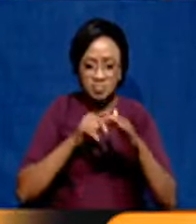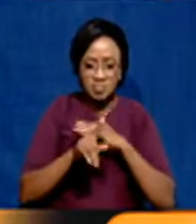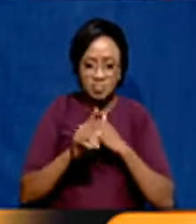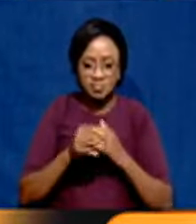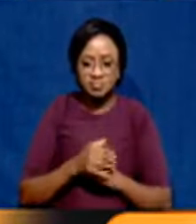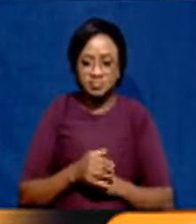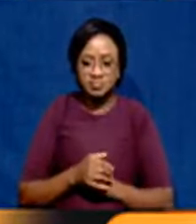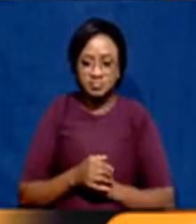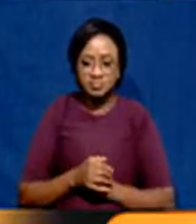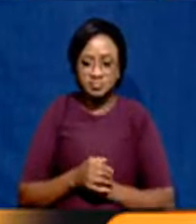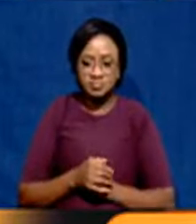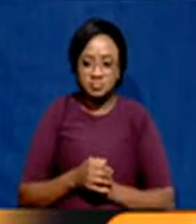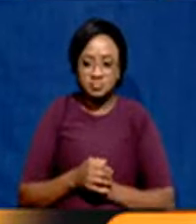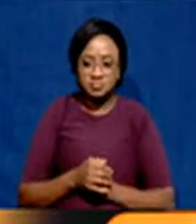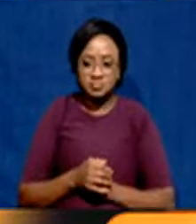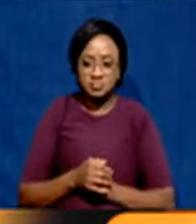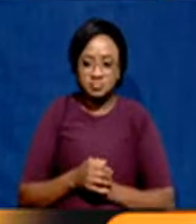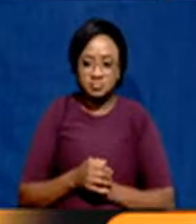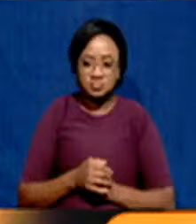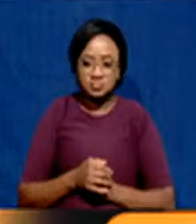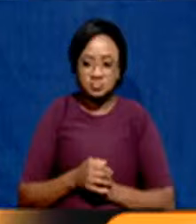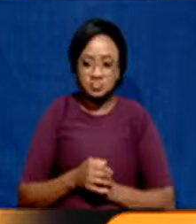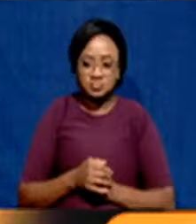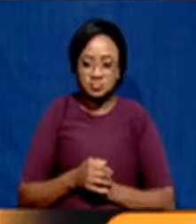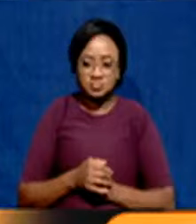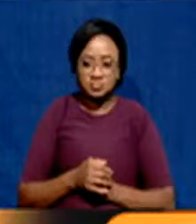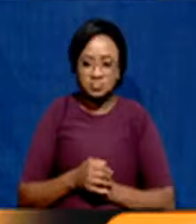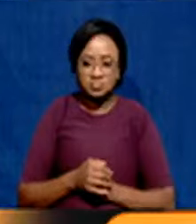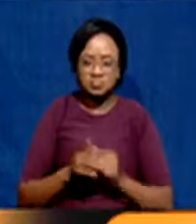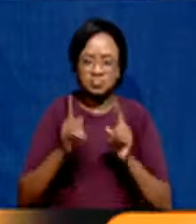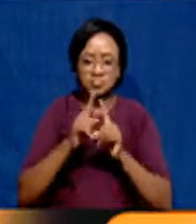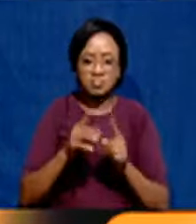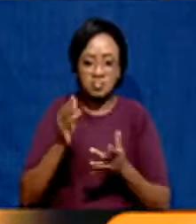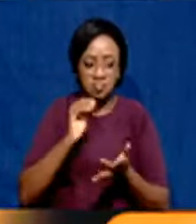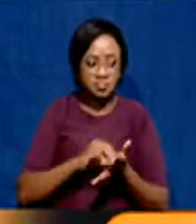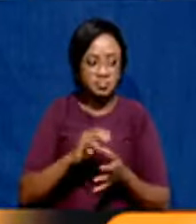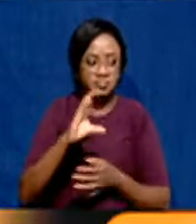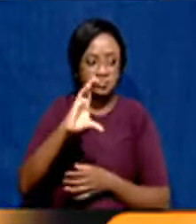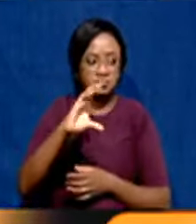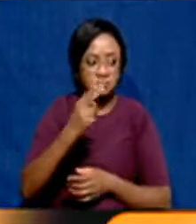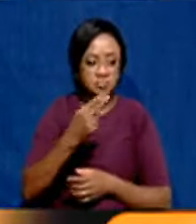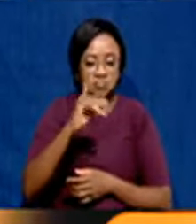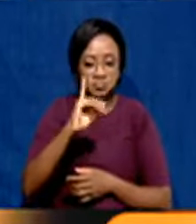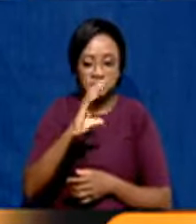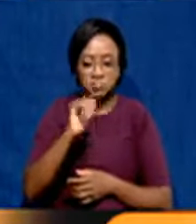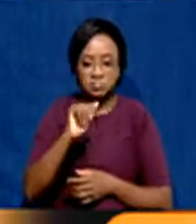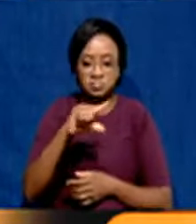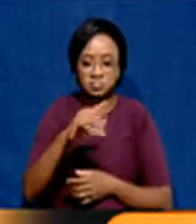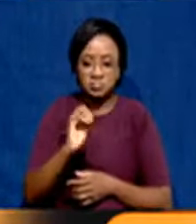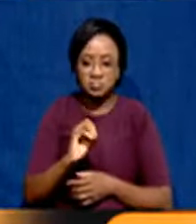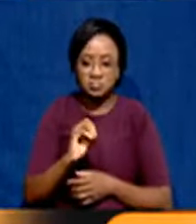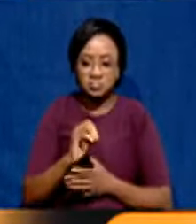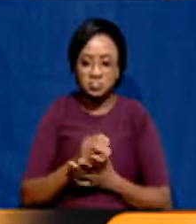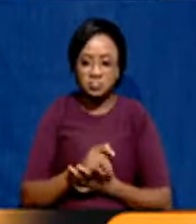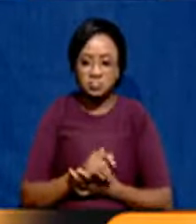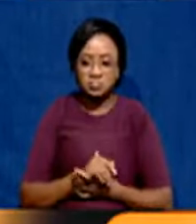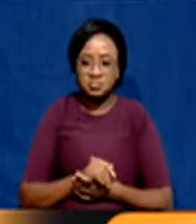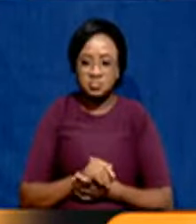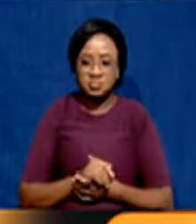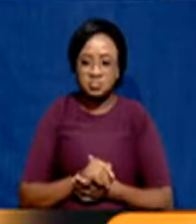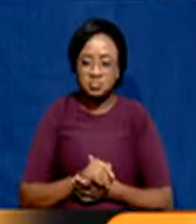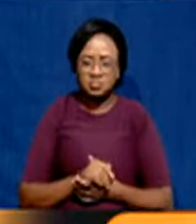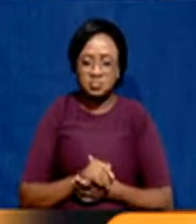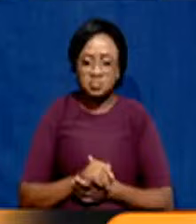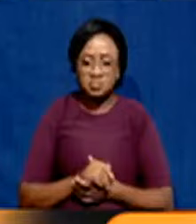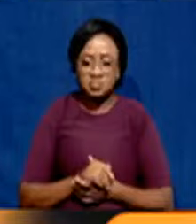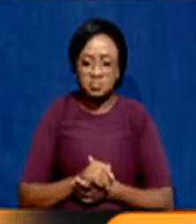he goes ahead in Chicago and obliterates the world record, 2 hours and